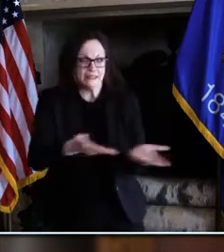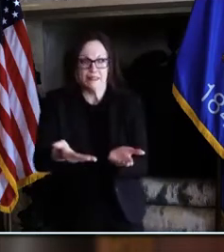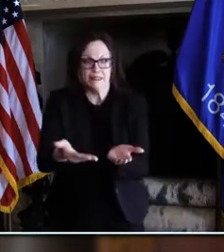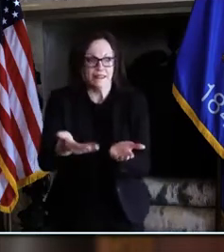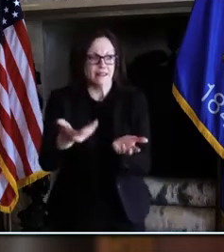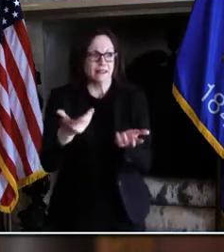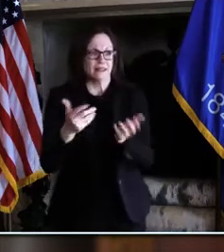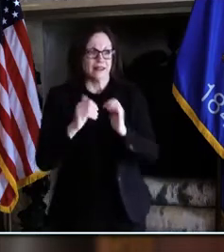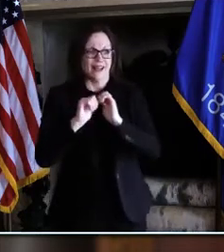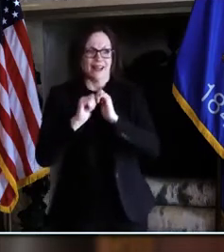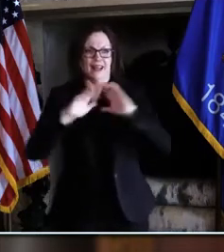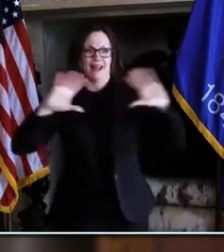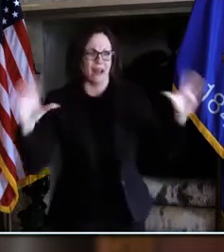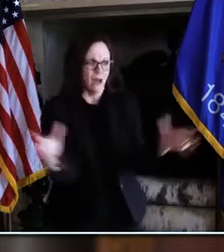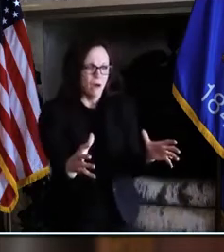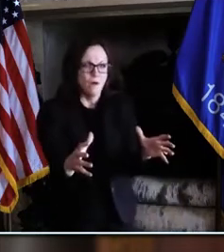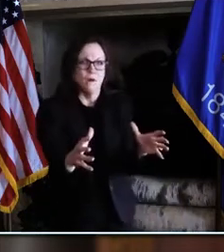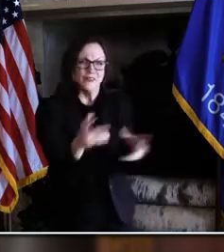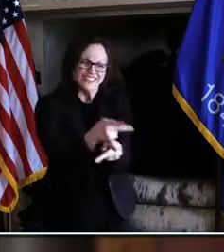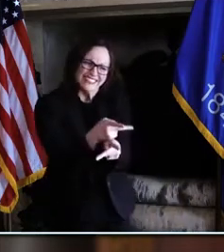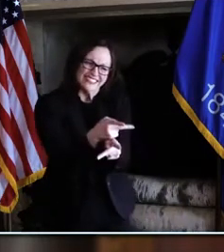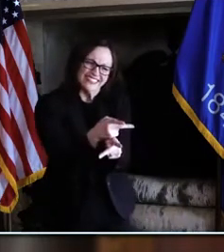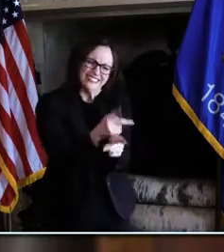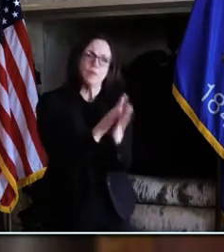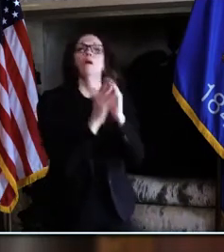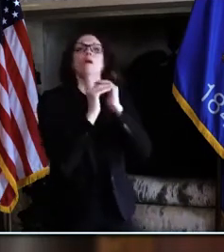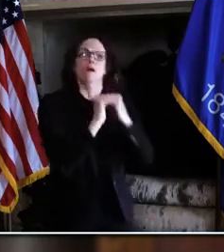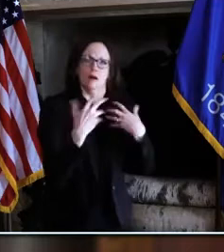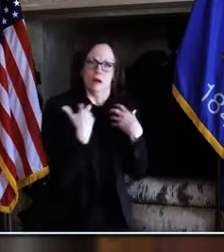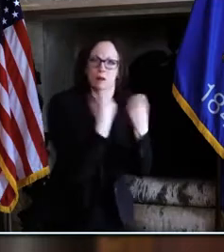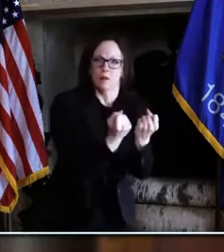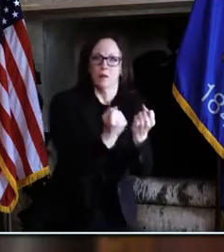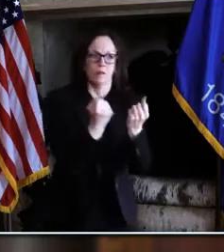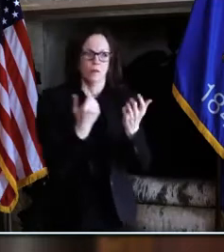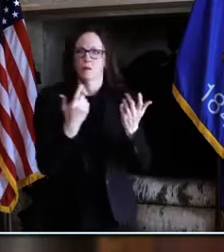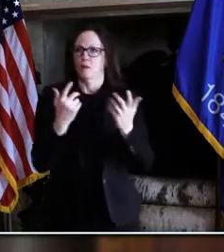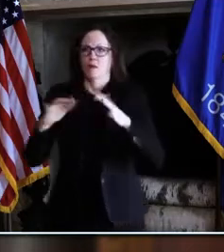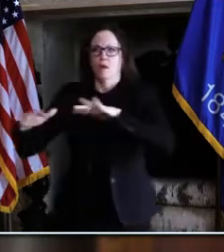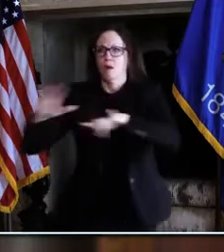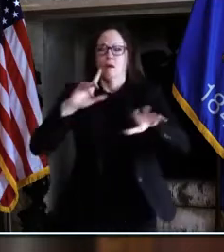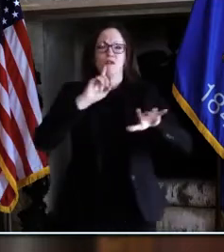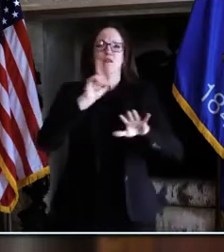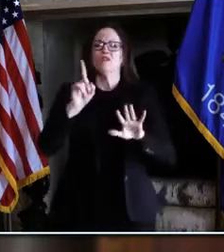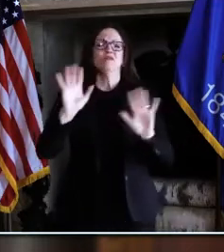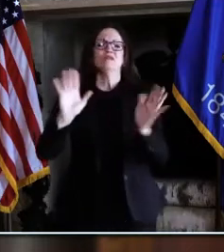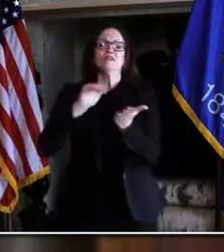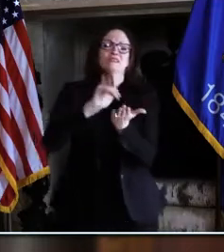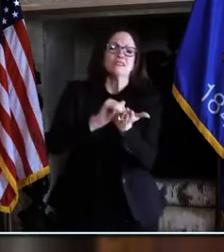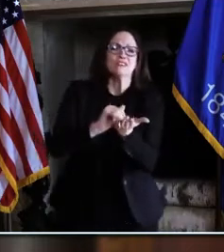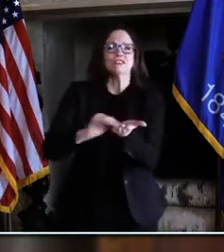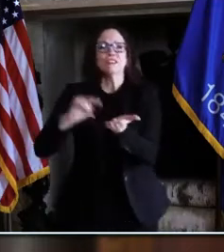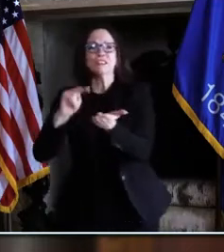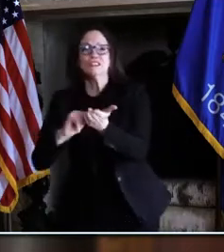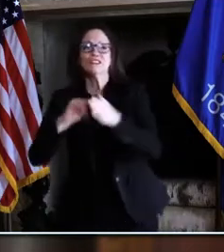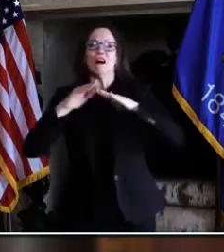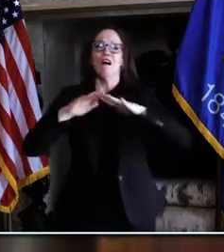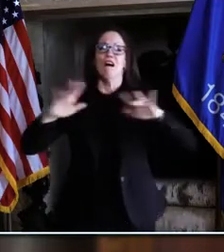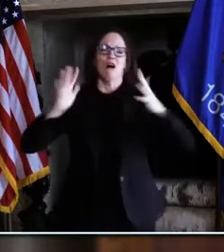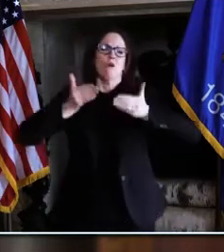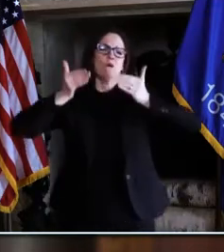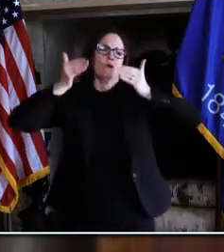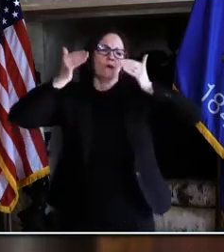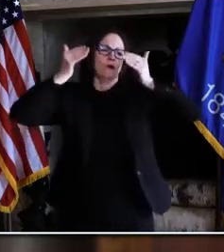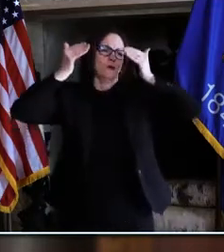is our #1 priority. Remember, there are no medications or vaccines to protect us from